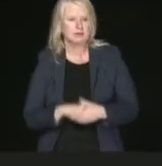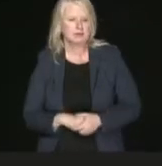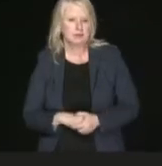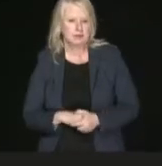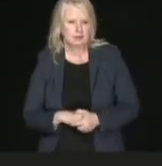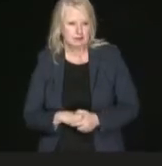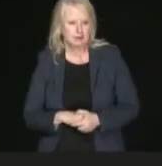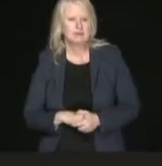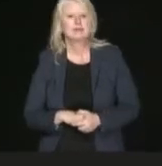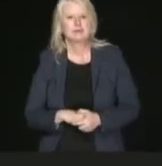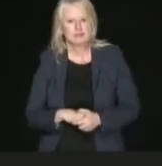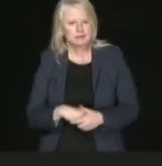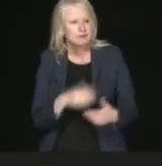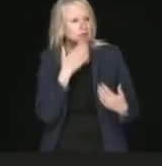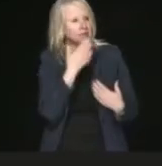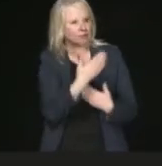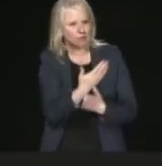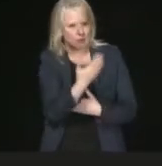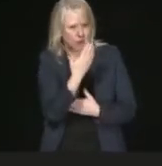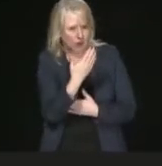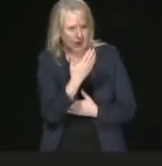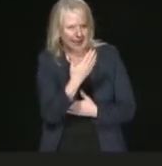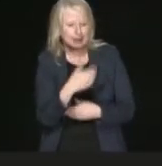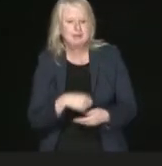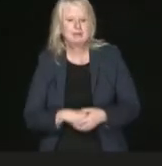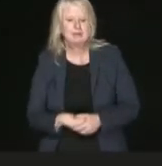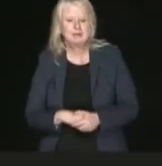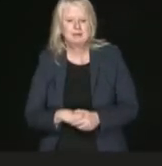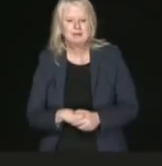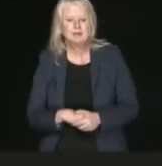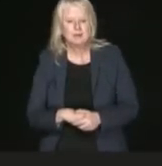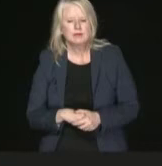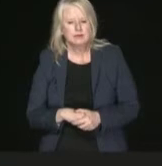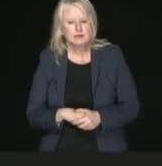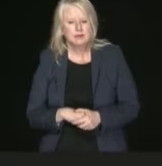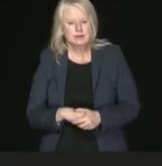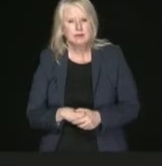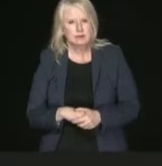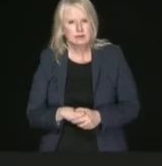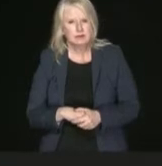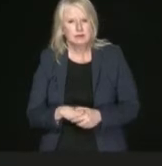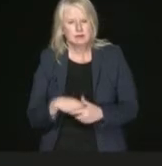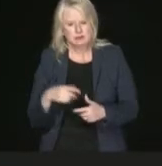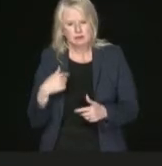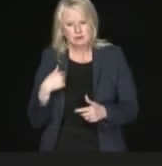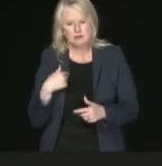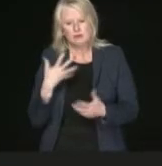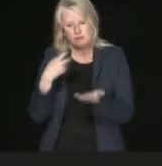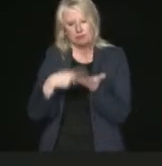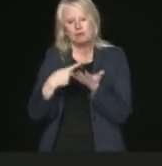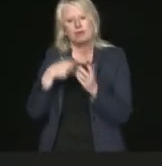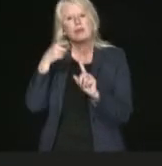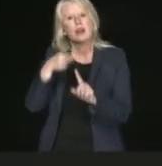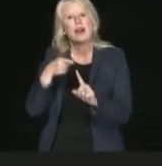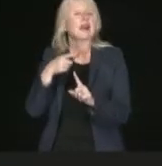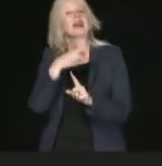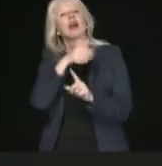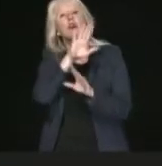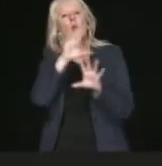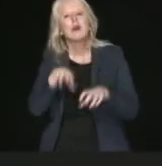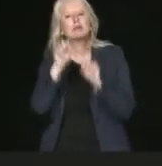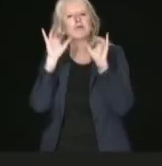Good morning, Mr. Trudeau. I'd like to come back to the conference call you had with the provinces